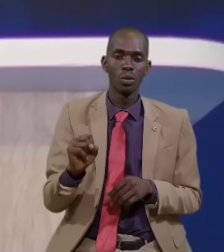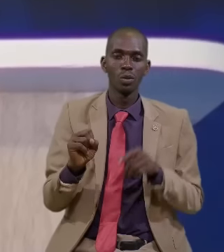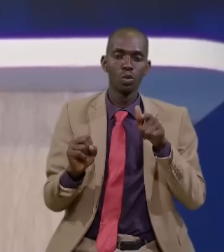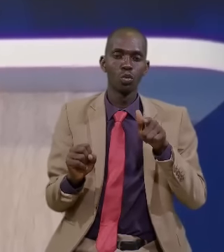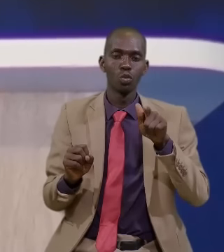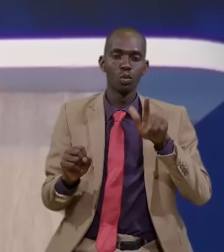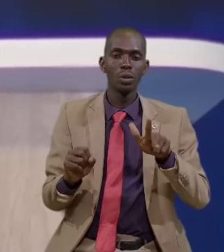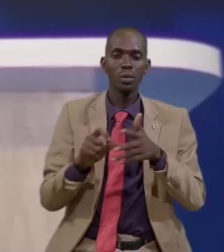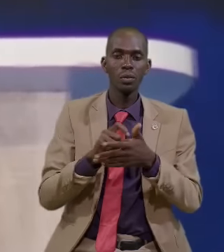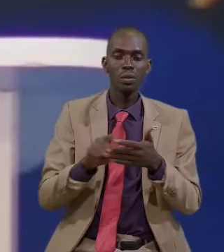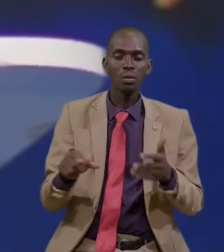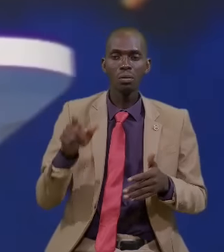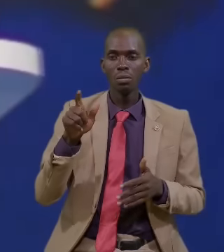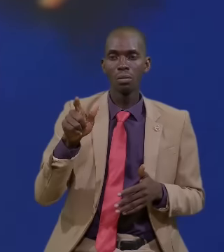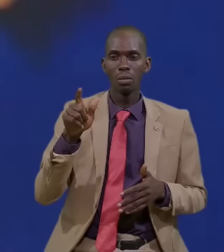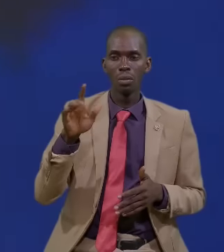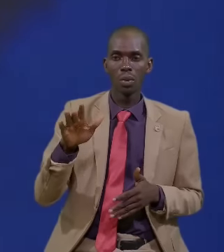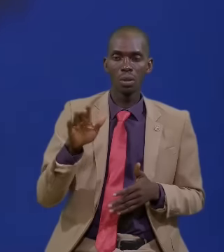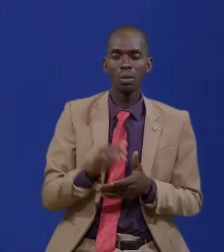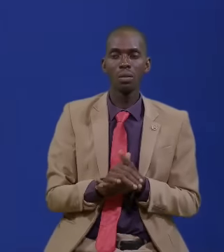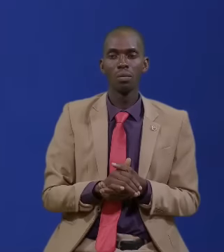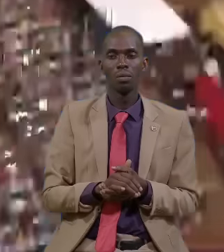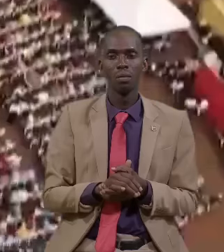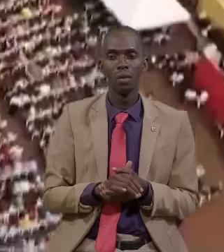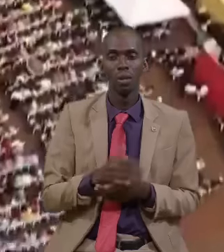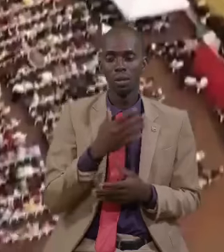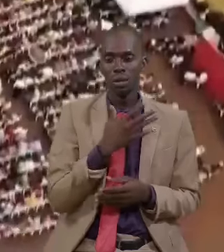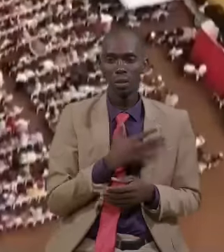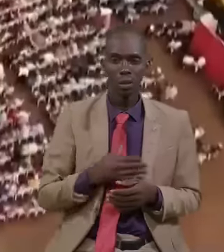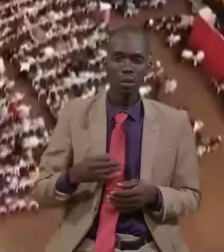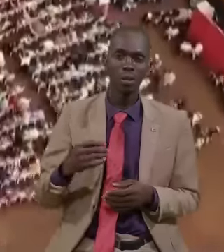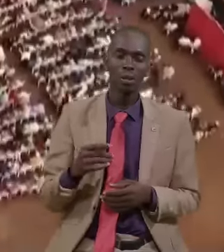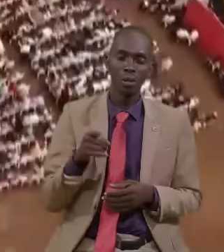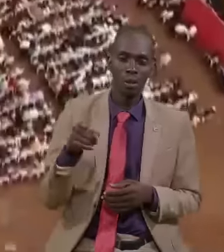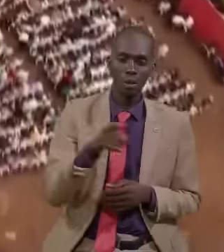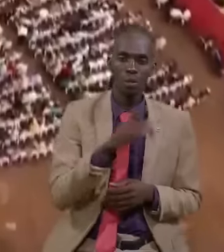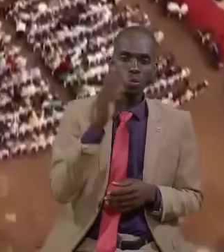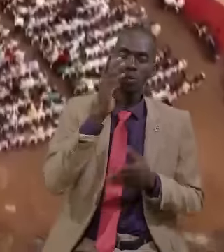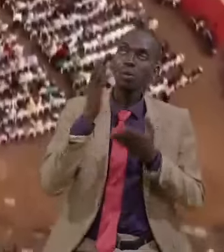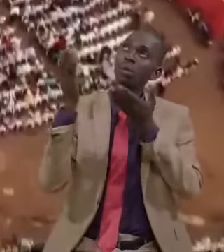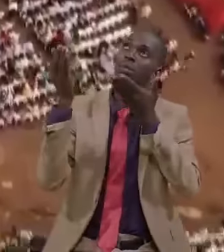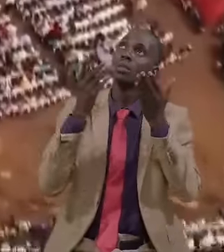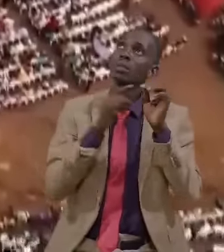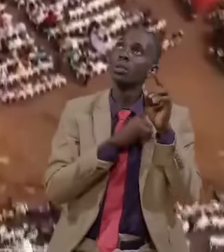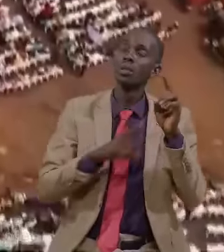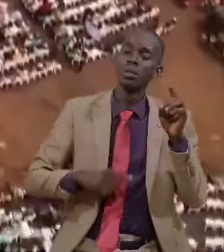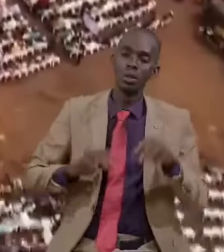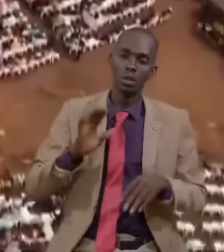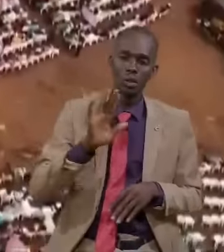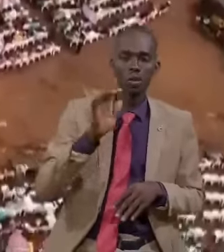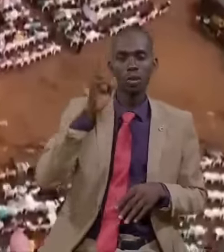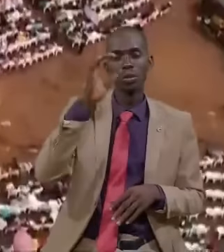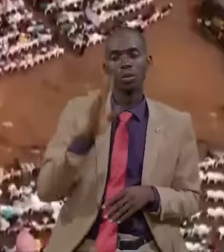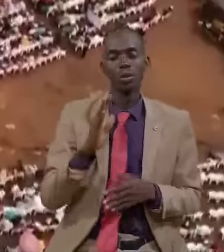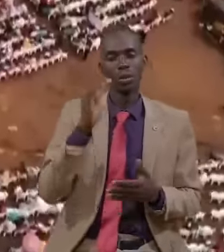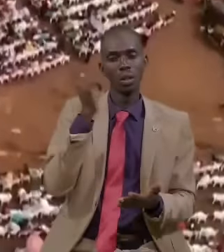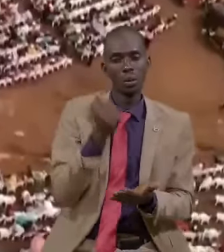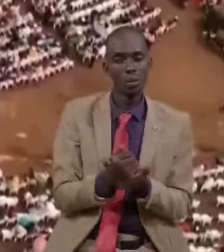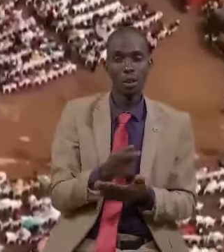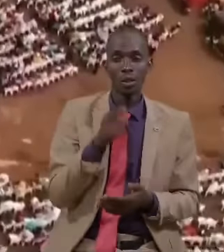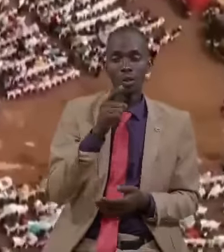at verse 25. And ye shall serve the Lord your God. Amen. Amen. You will not